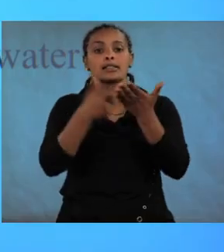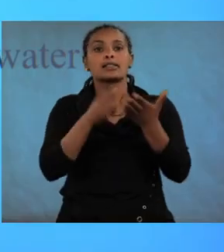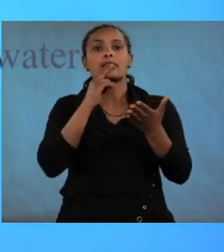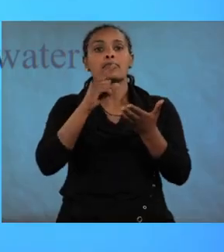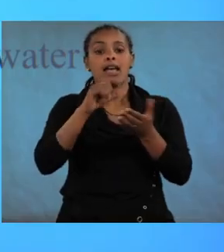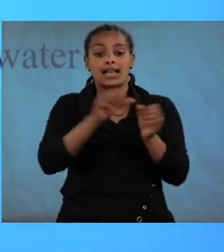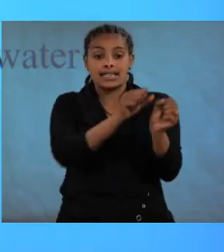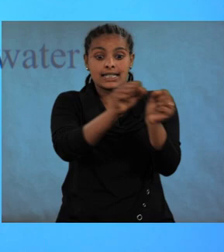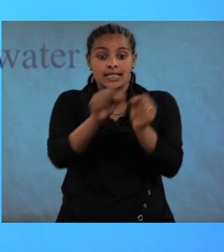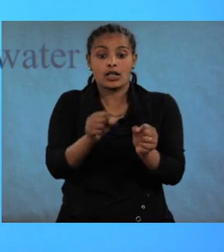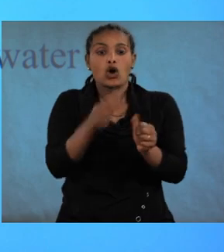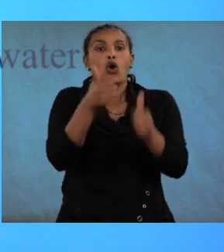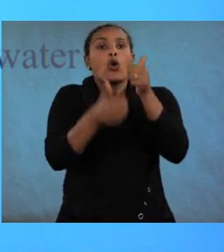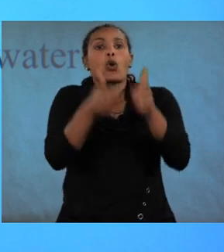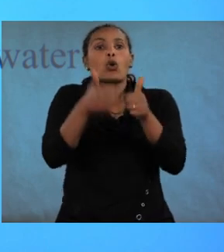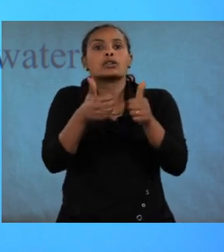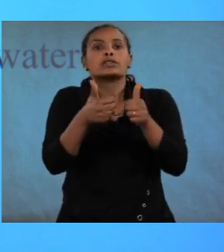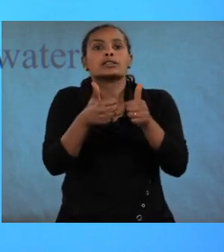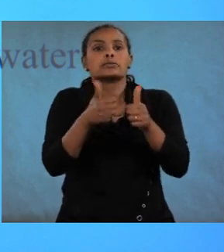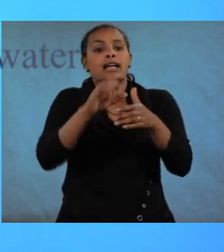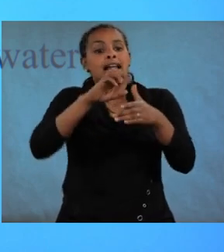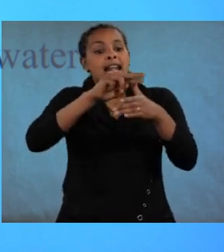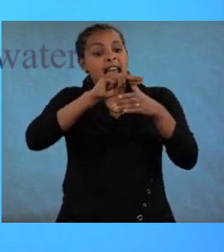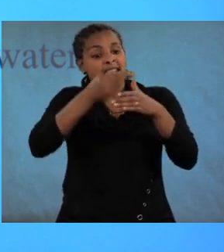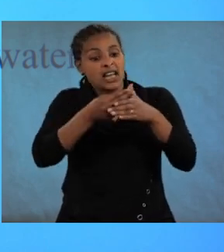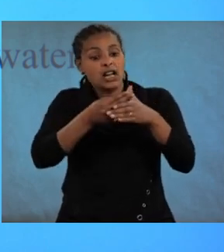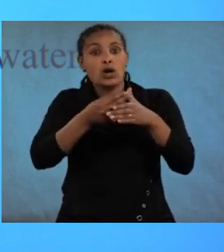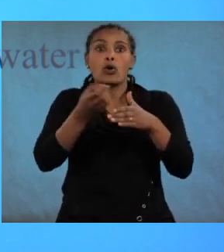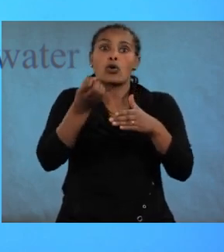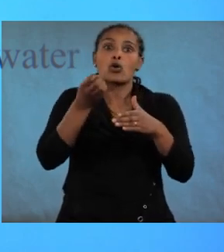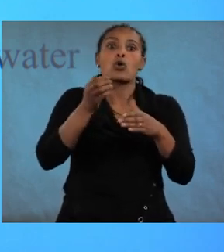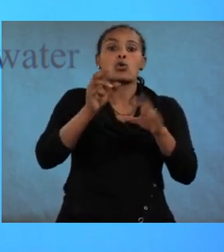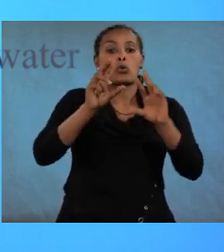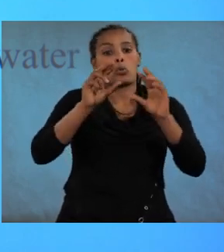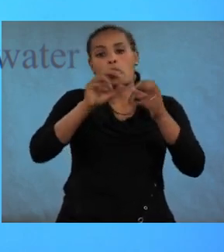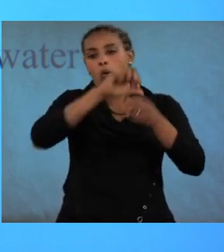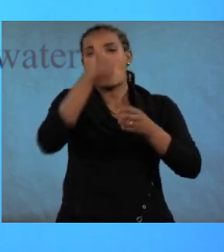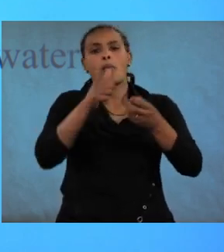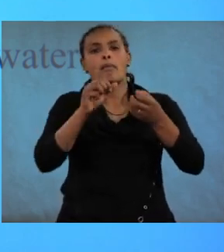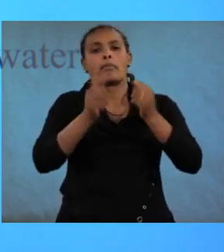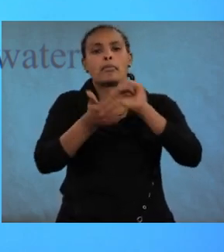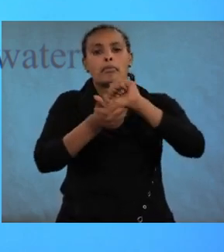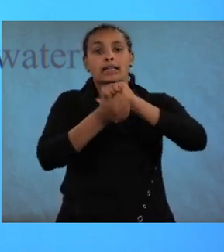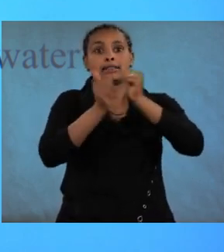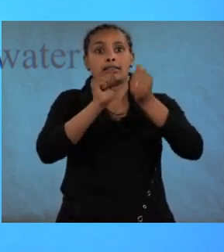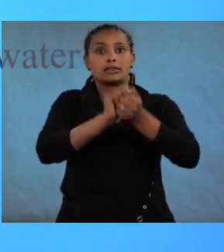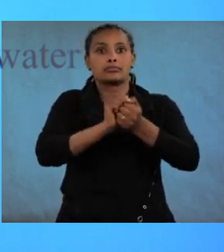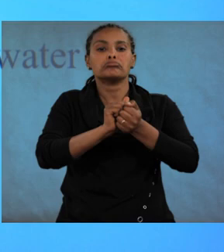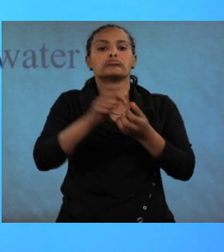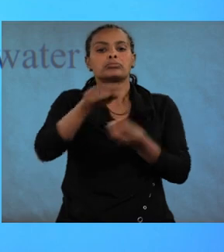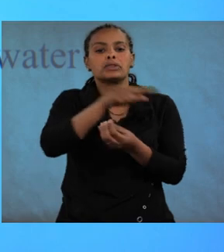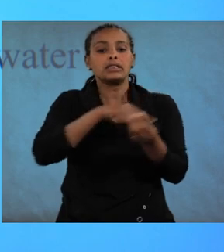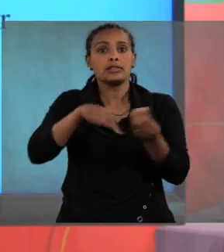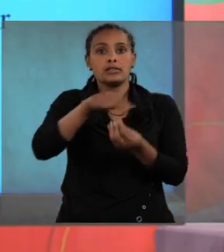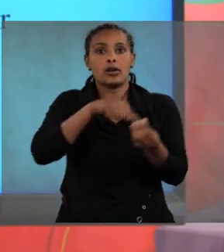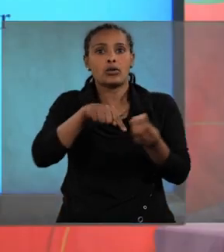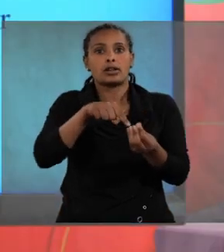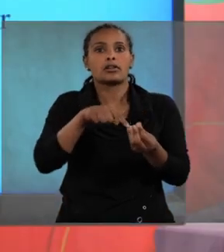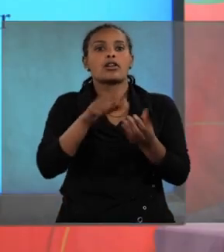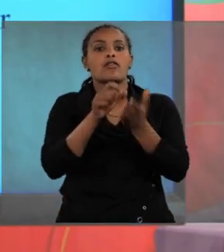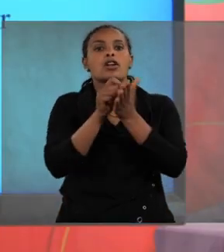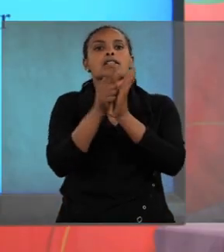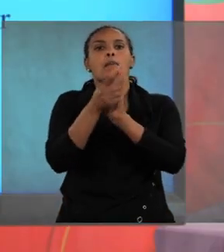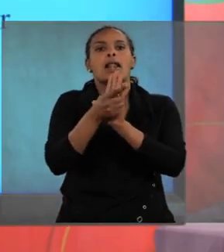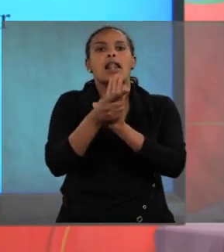a system in which neither energy nor matter can exchange with the surrounding.